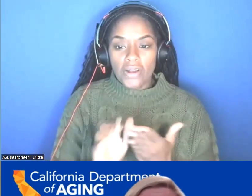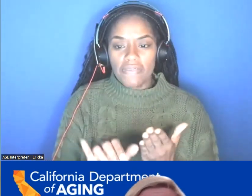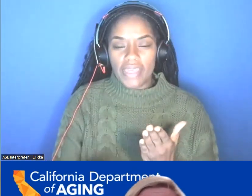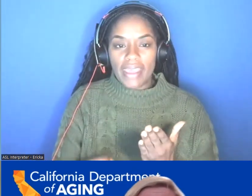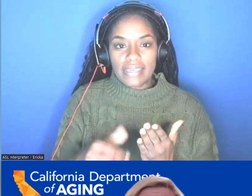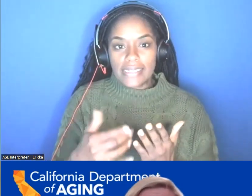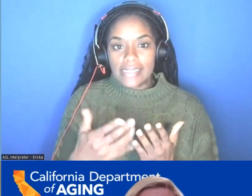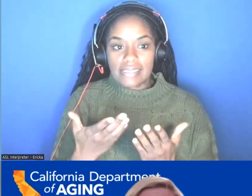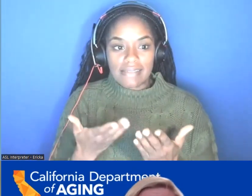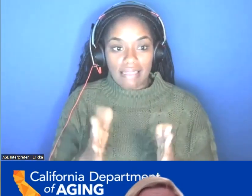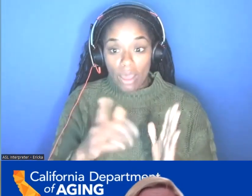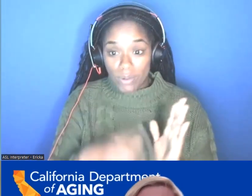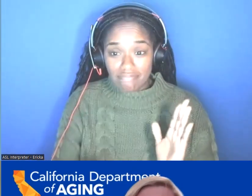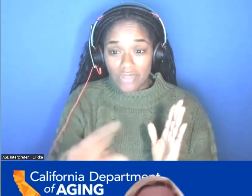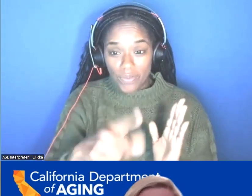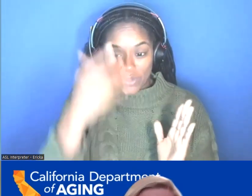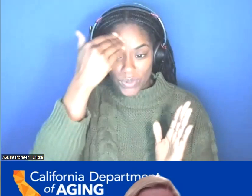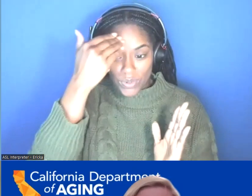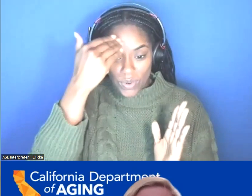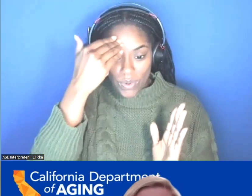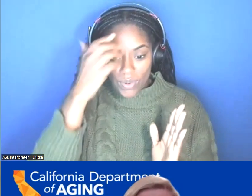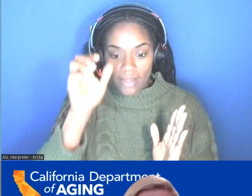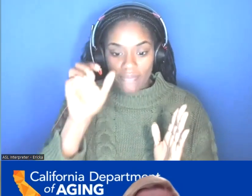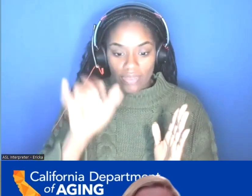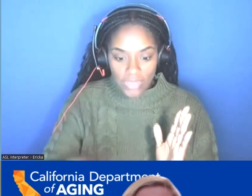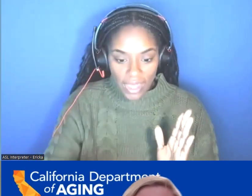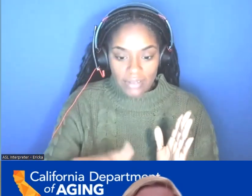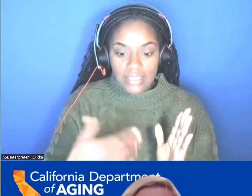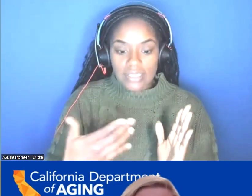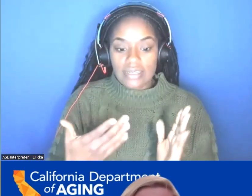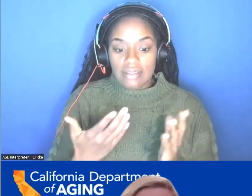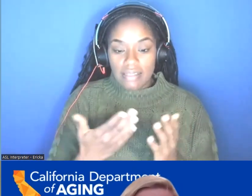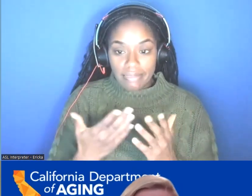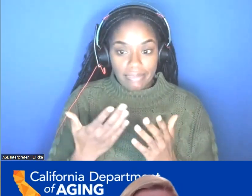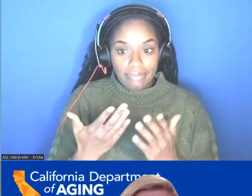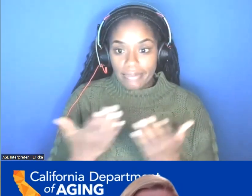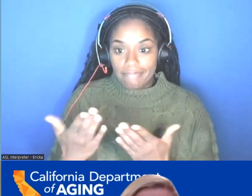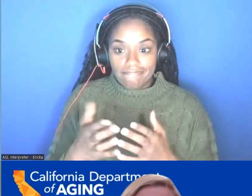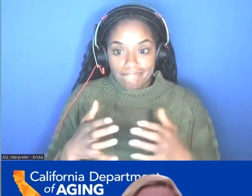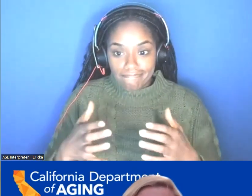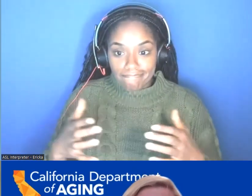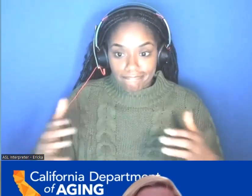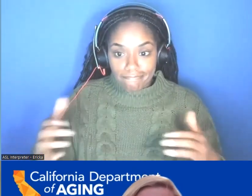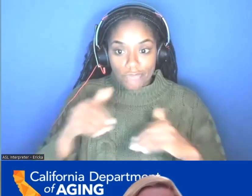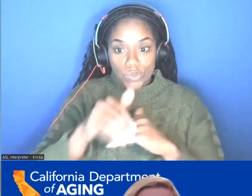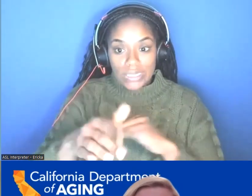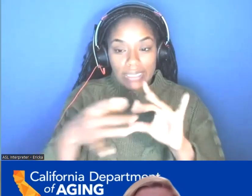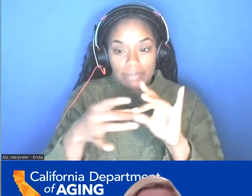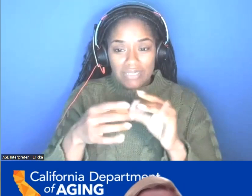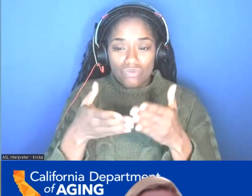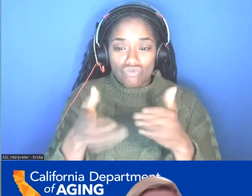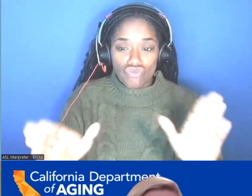letting all of know, but it just keeps widening. So getting messages out to the general public,